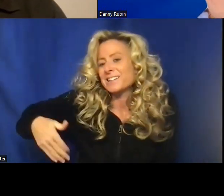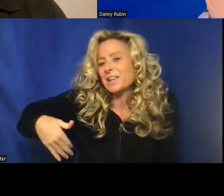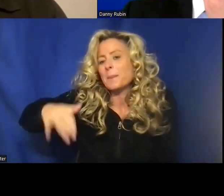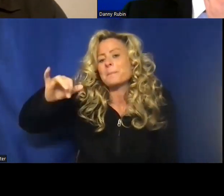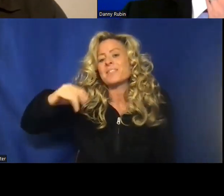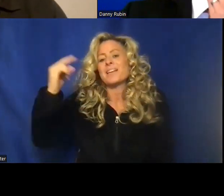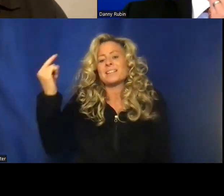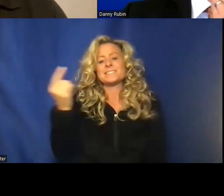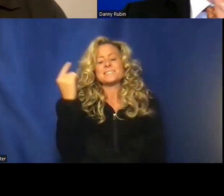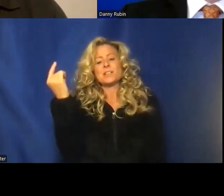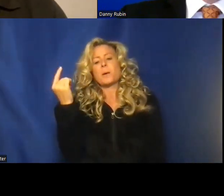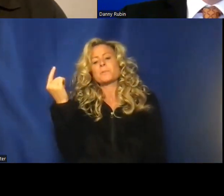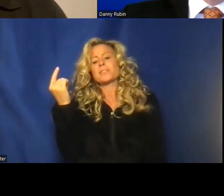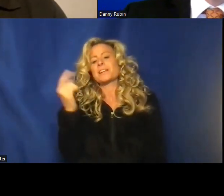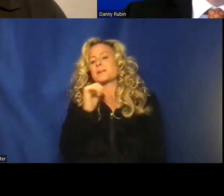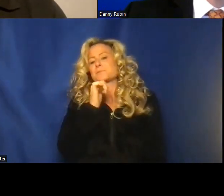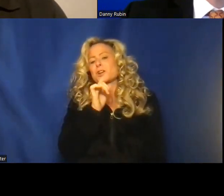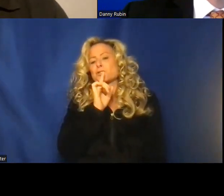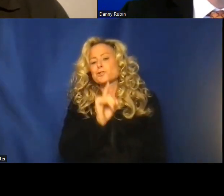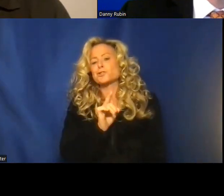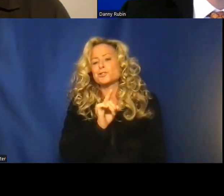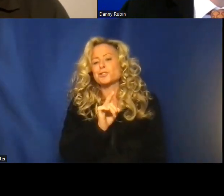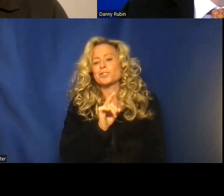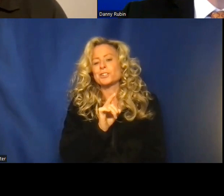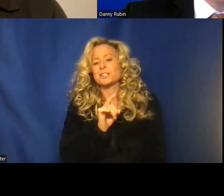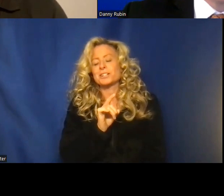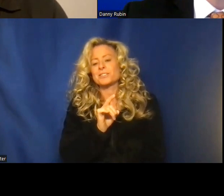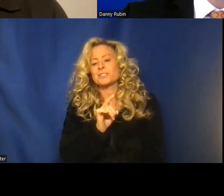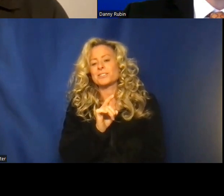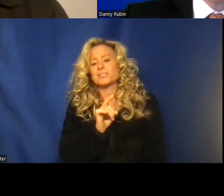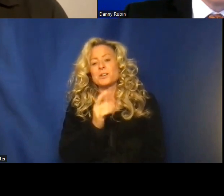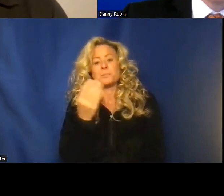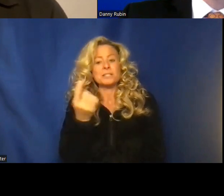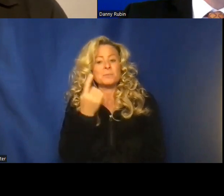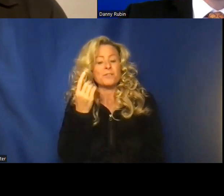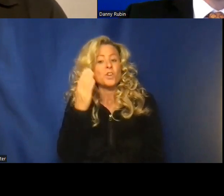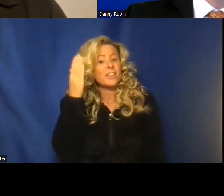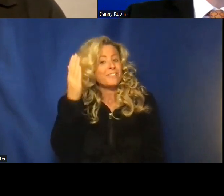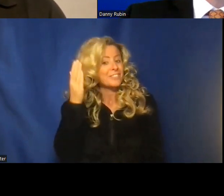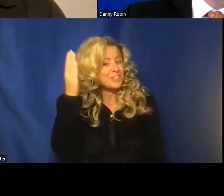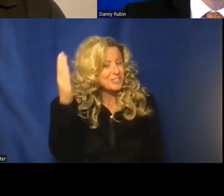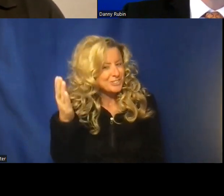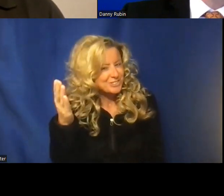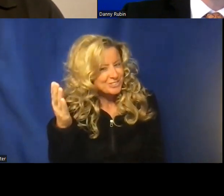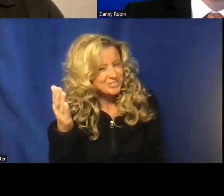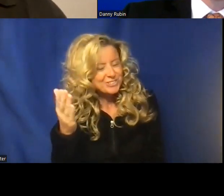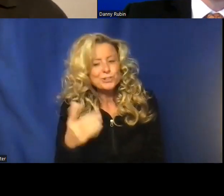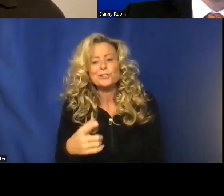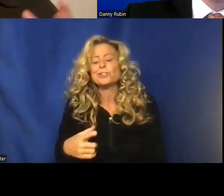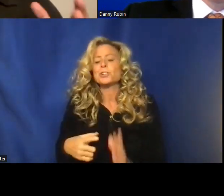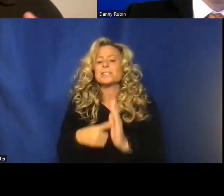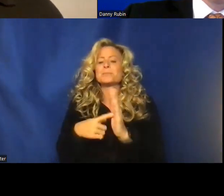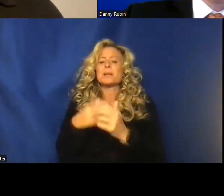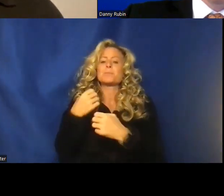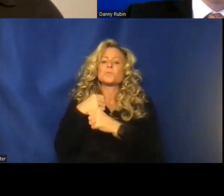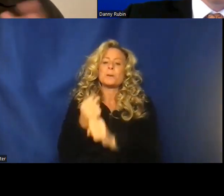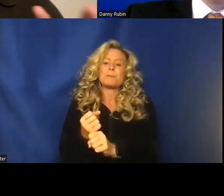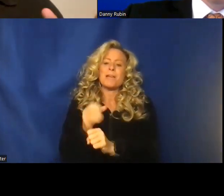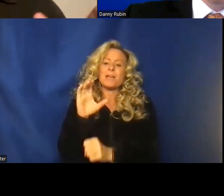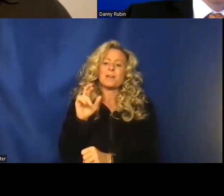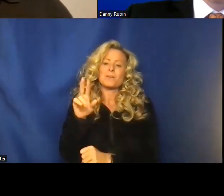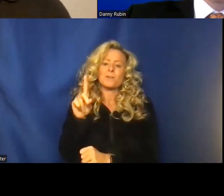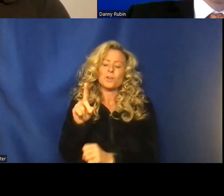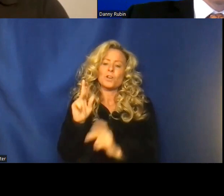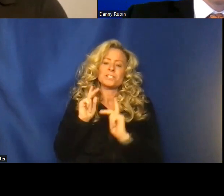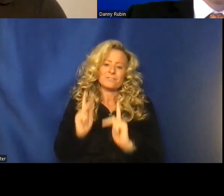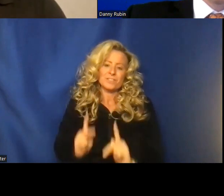something that I don't think that is completely outside the question for the future. We do sometimes make cards that are